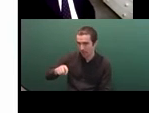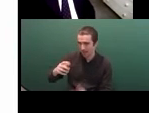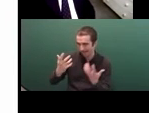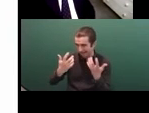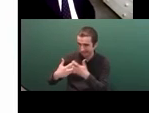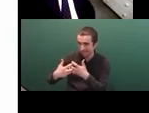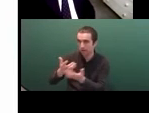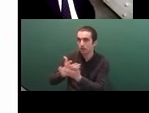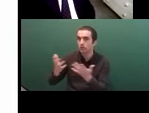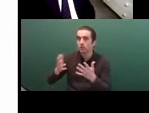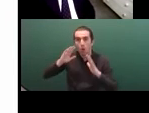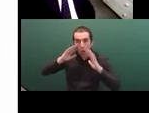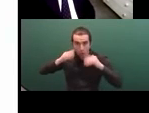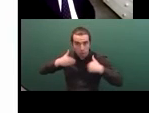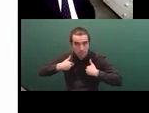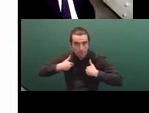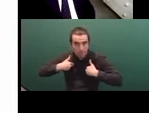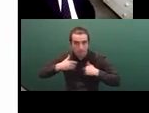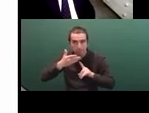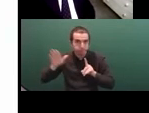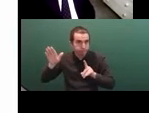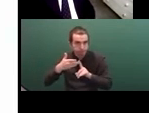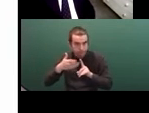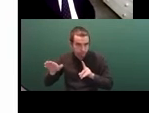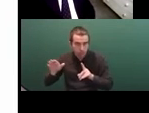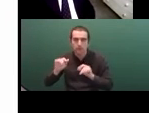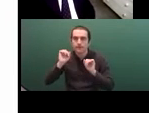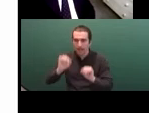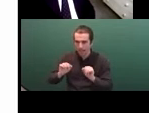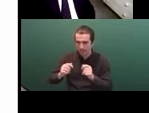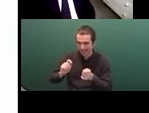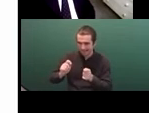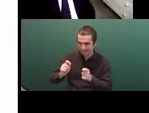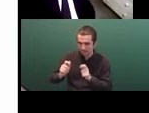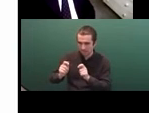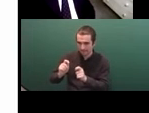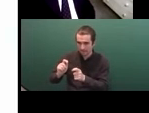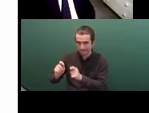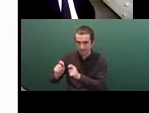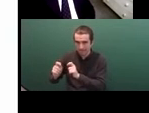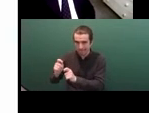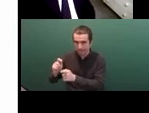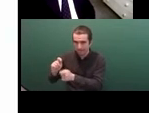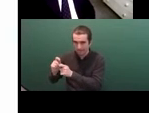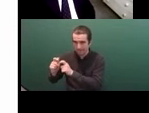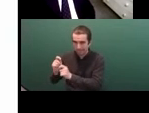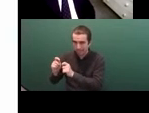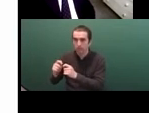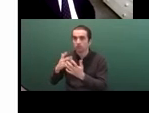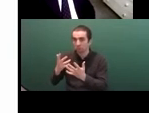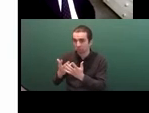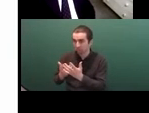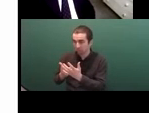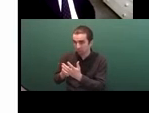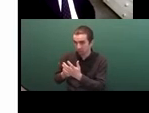of technology. To provide you an example of good practice, Due to a lack of support students